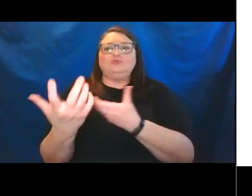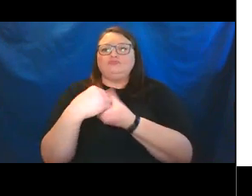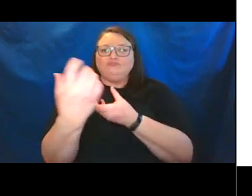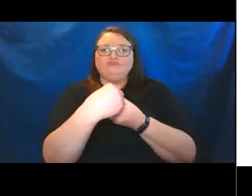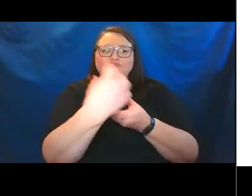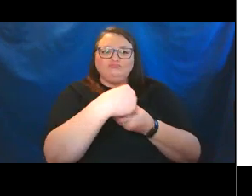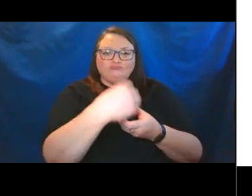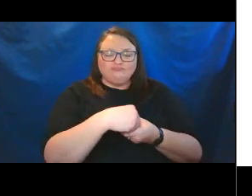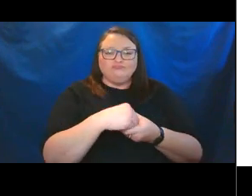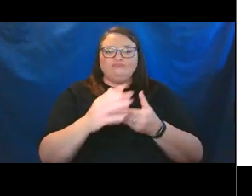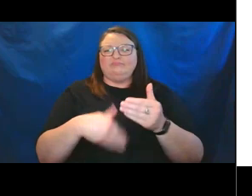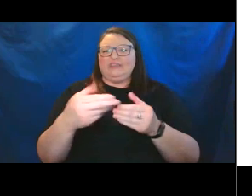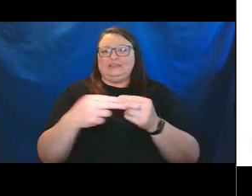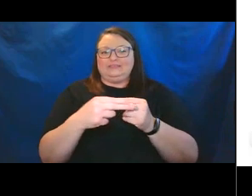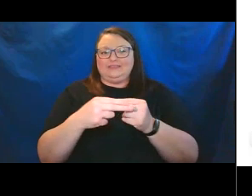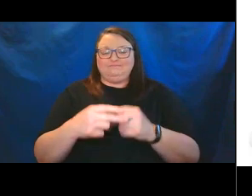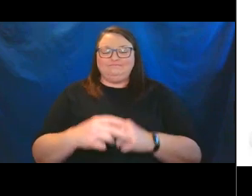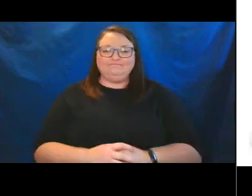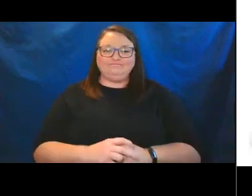Next slide.